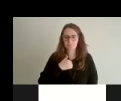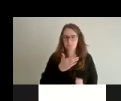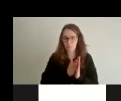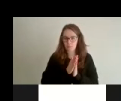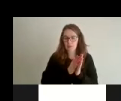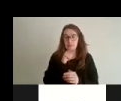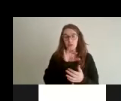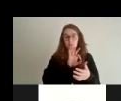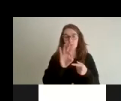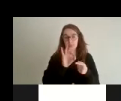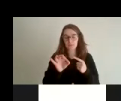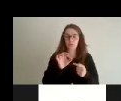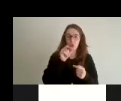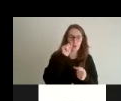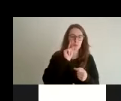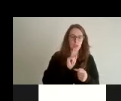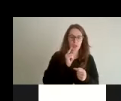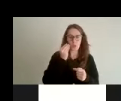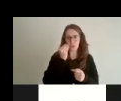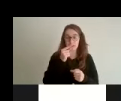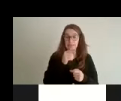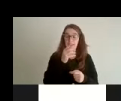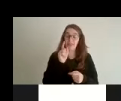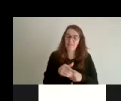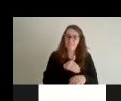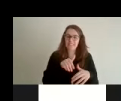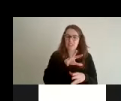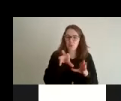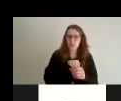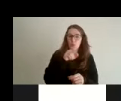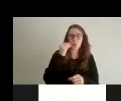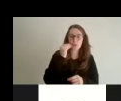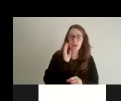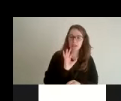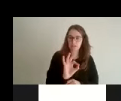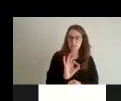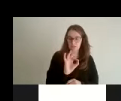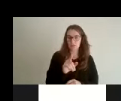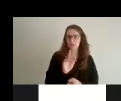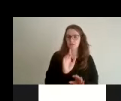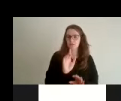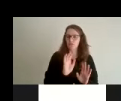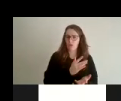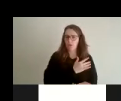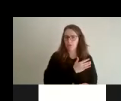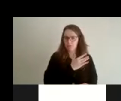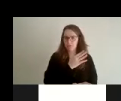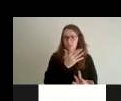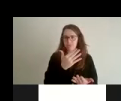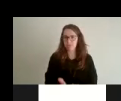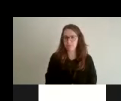but I would say if you know about how to be inclusive when it comes to gender, you come a long way to also apply it to